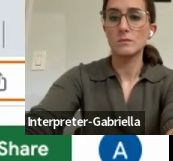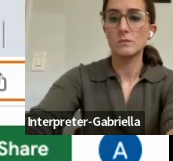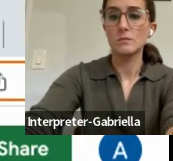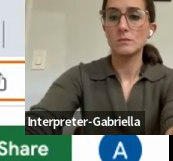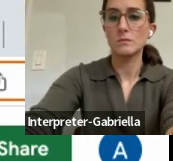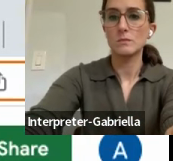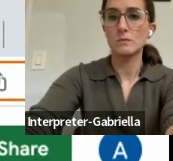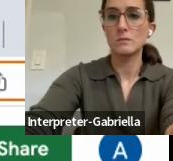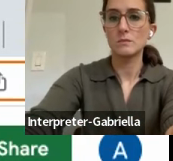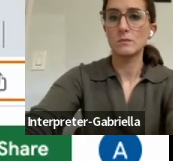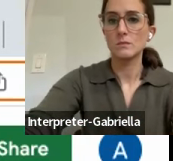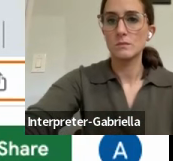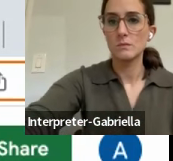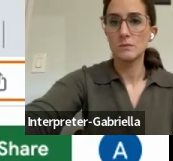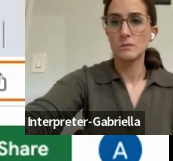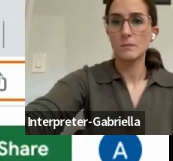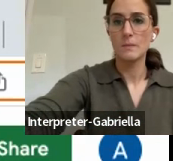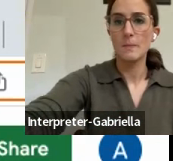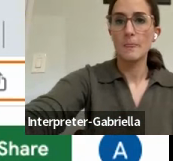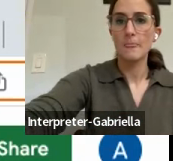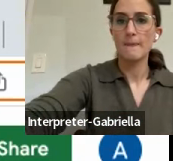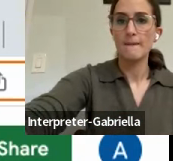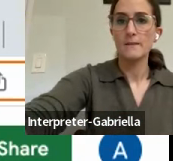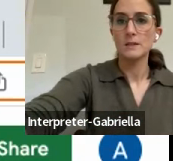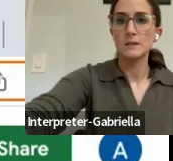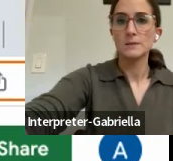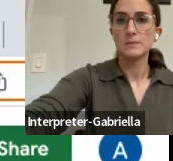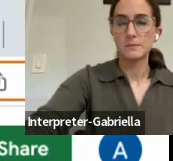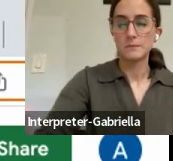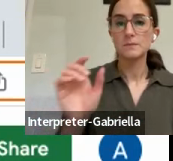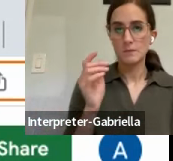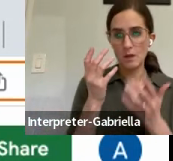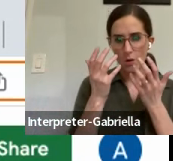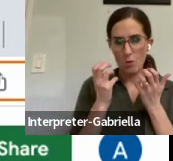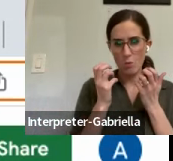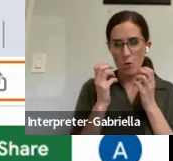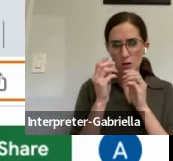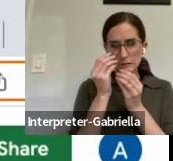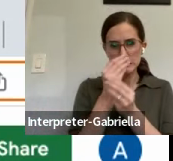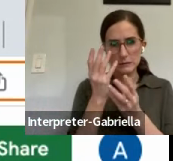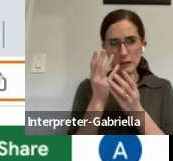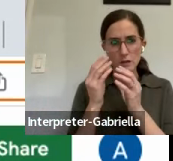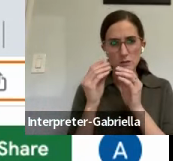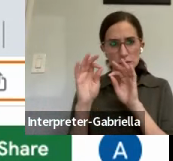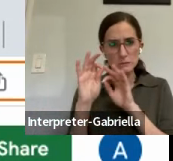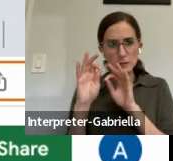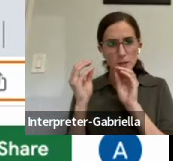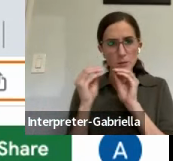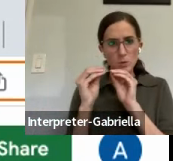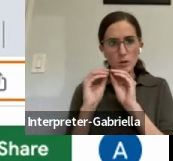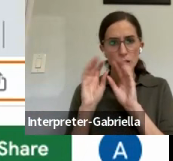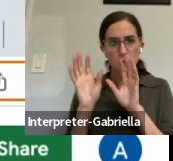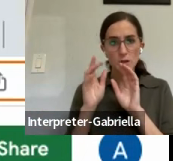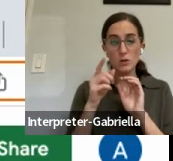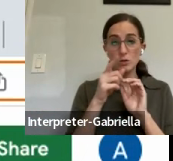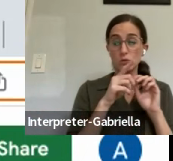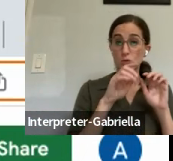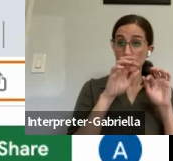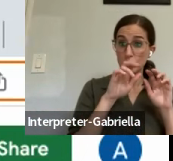And just a point of clarification, as we take these 5 minutes to put the ideas in, we're not asking to